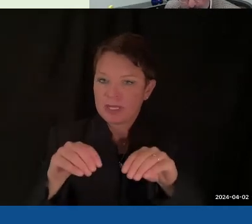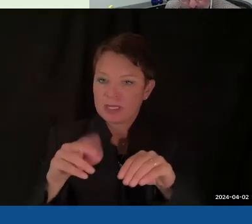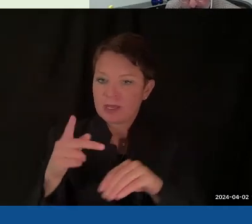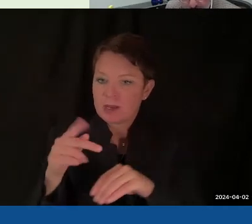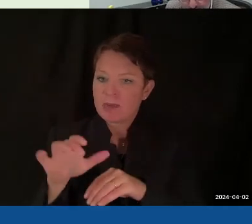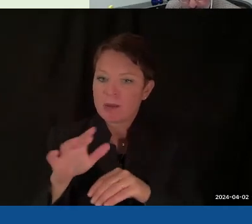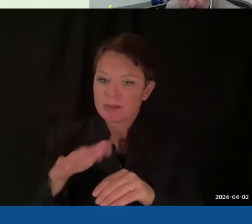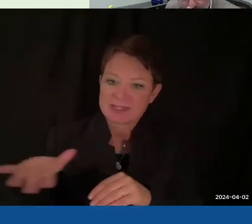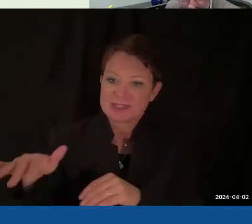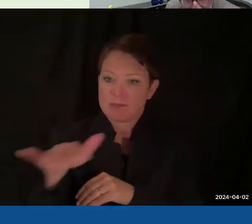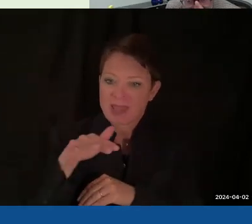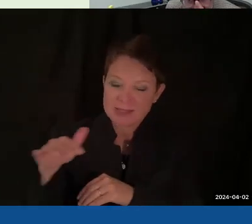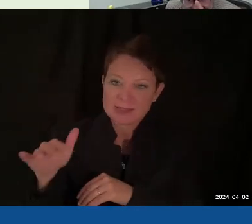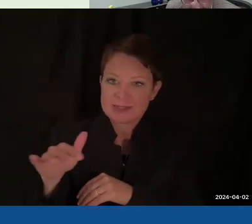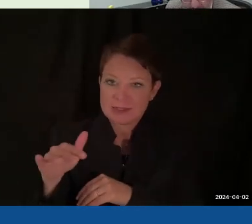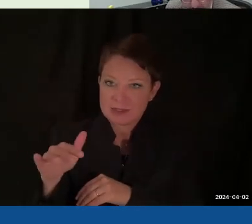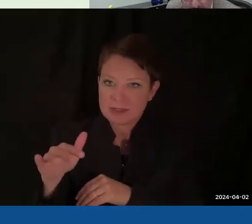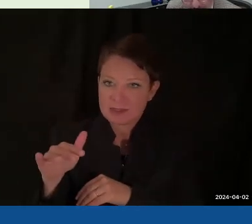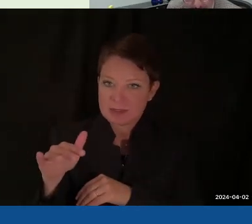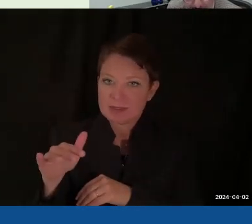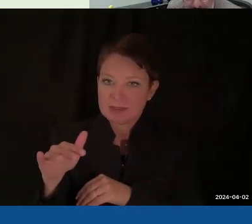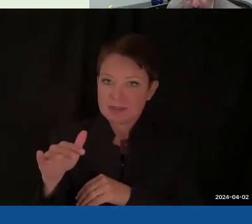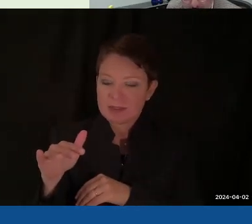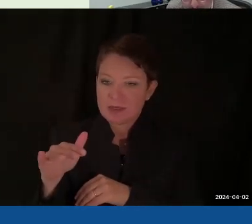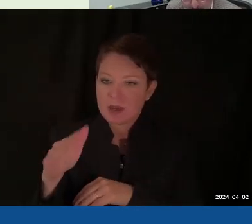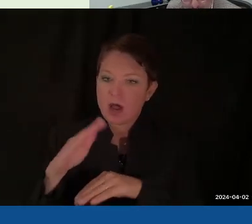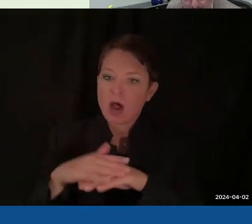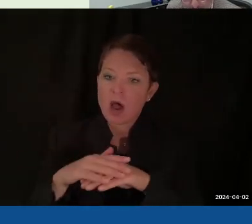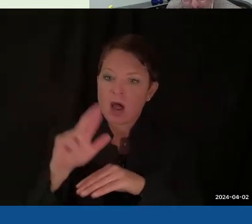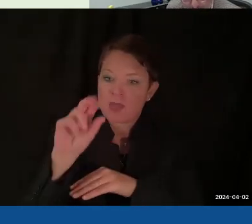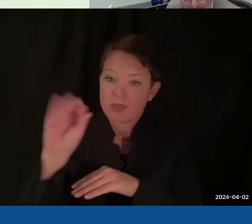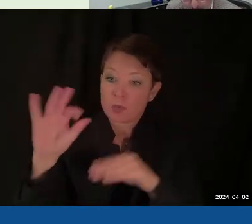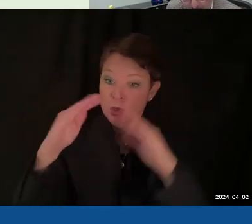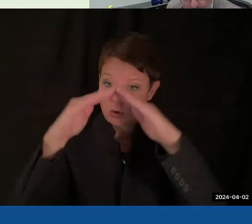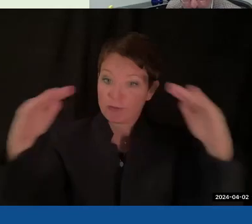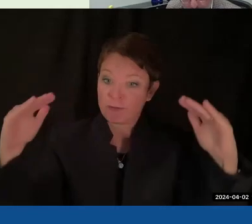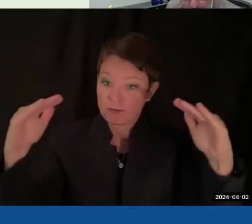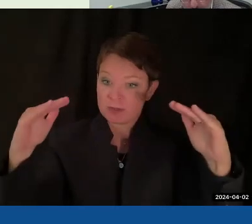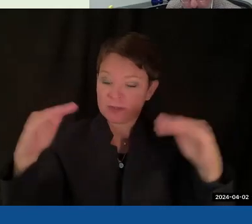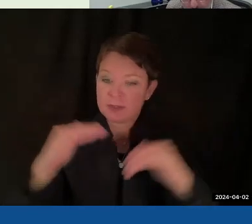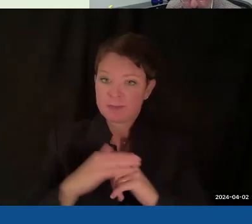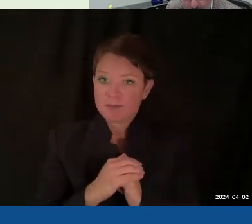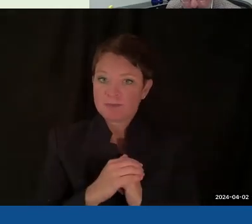public space up on the roof or of the arena itself.